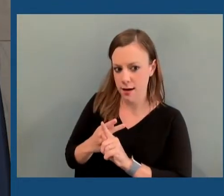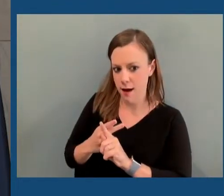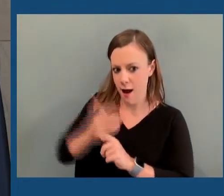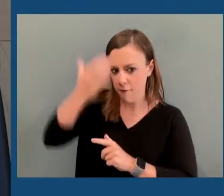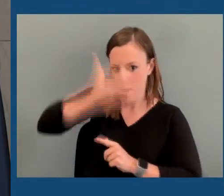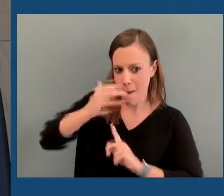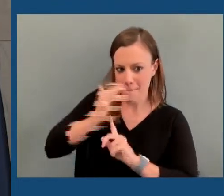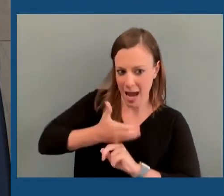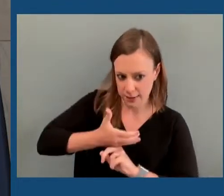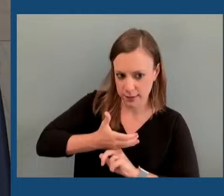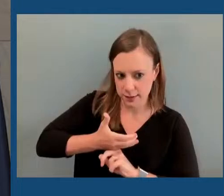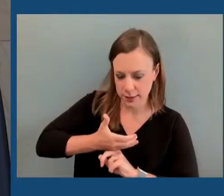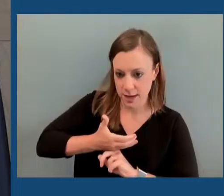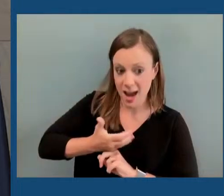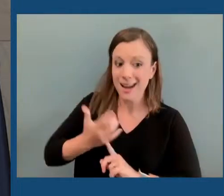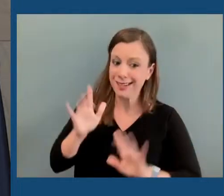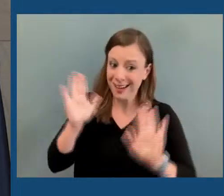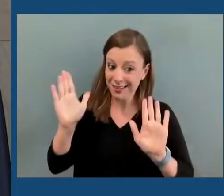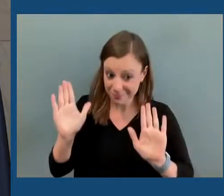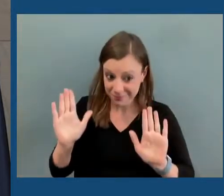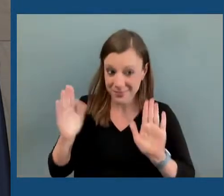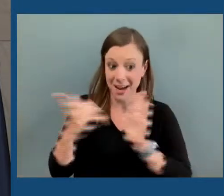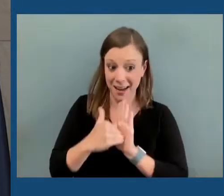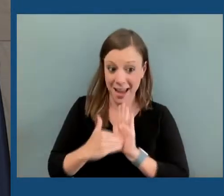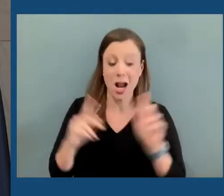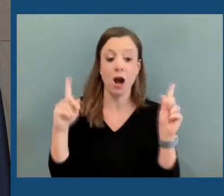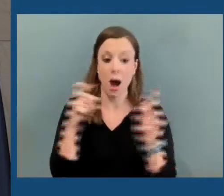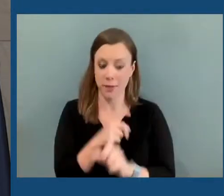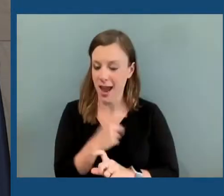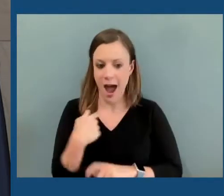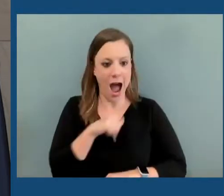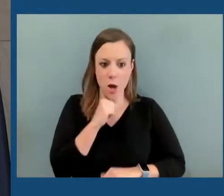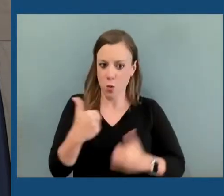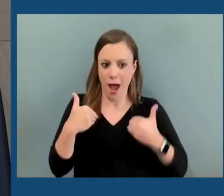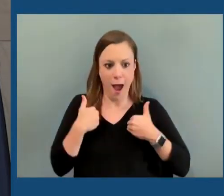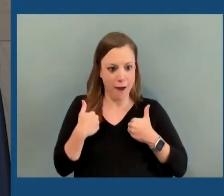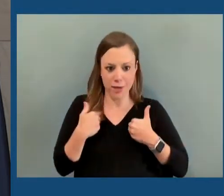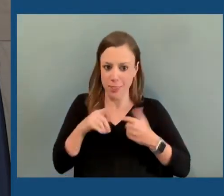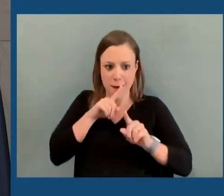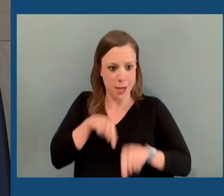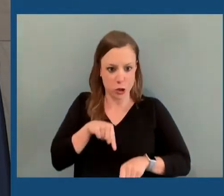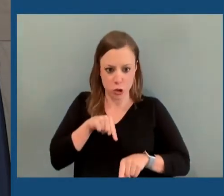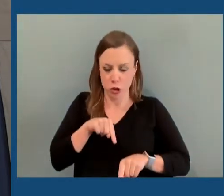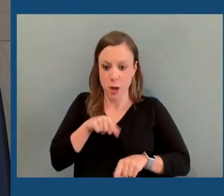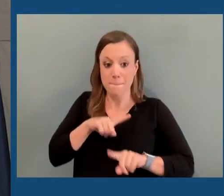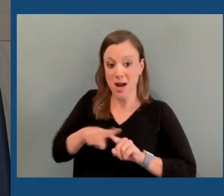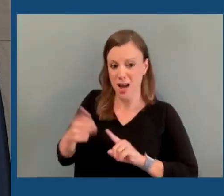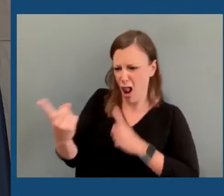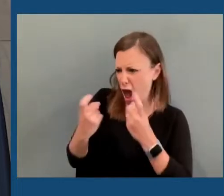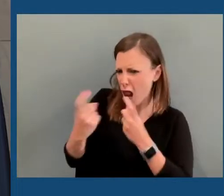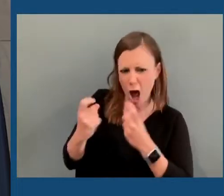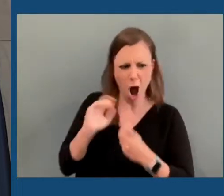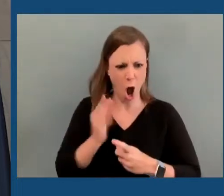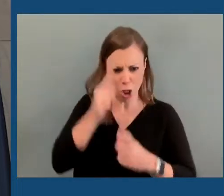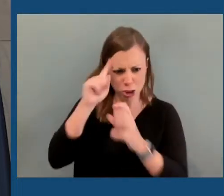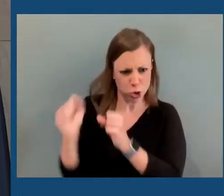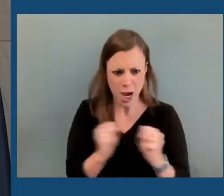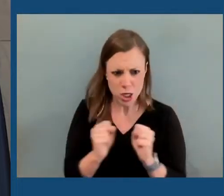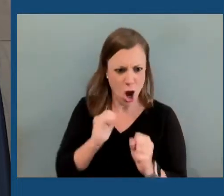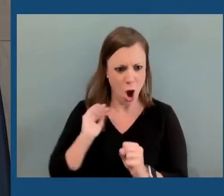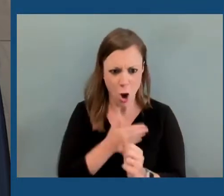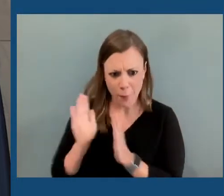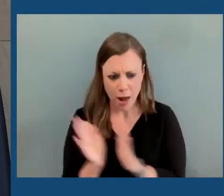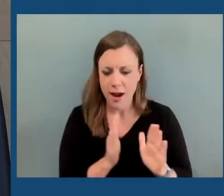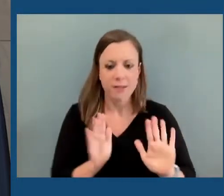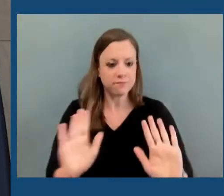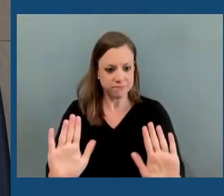is why I don't have all the answers now, but we get asked about it. People are wondering, what is our strategy? And I go back to the